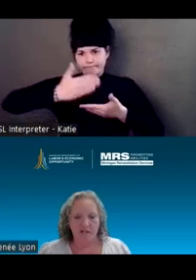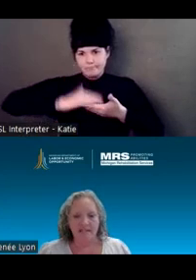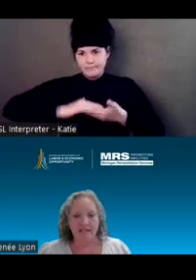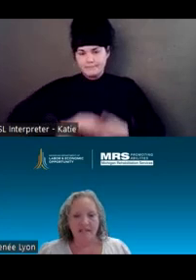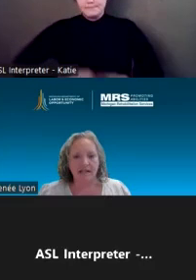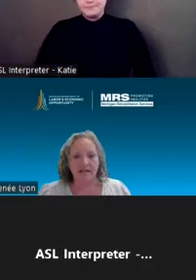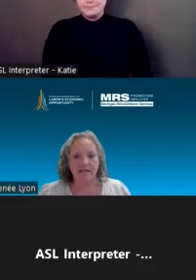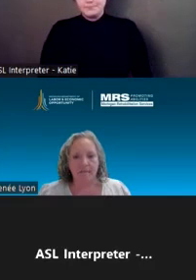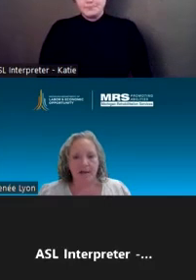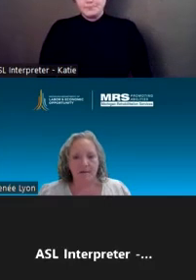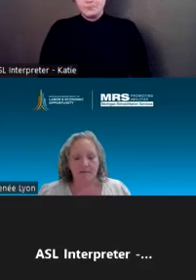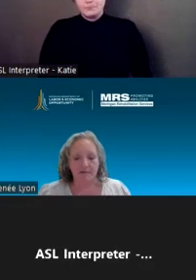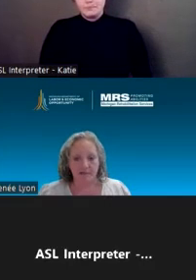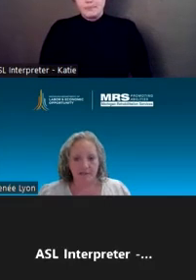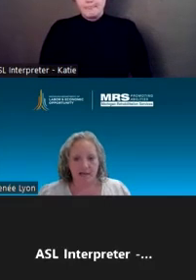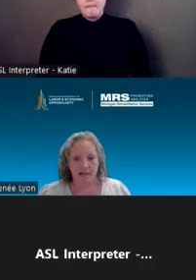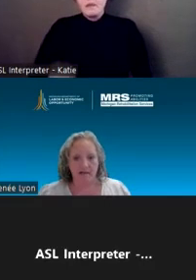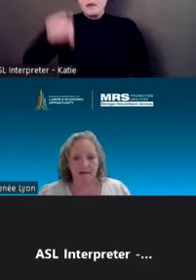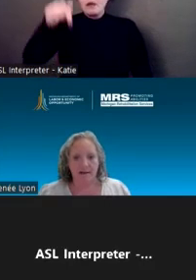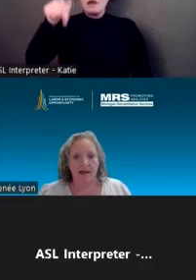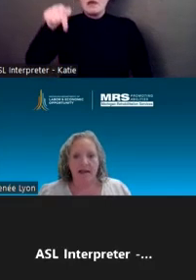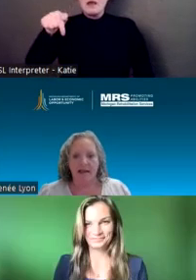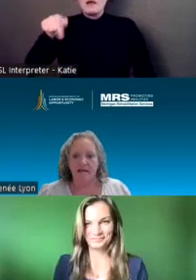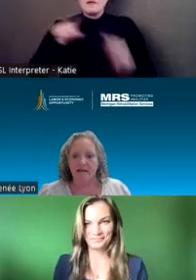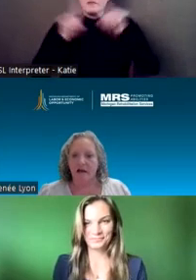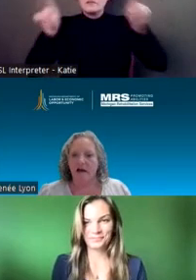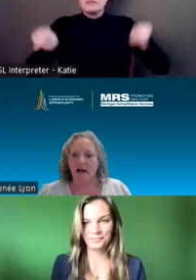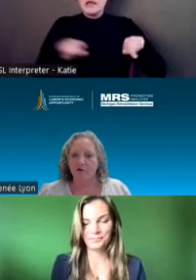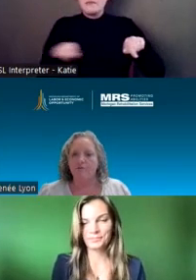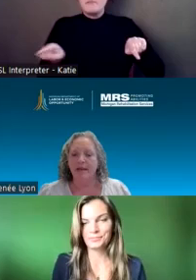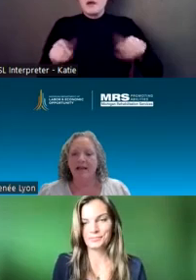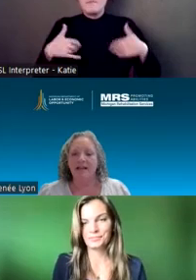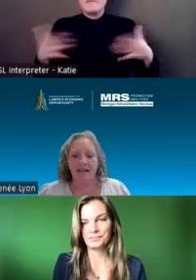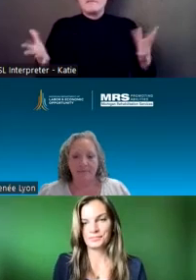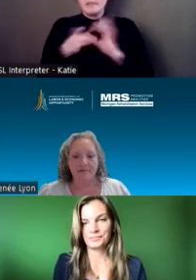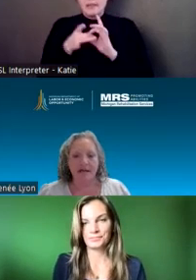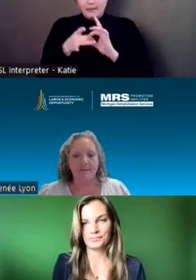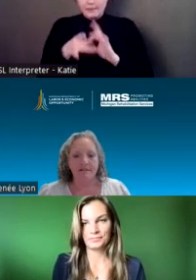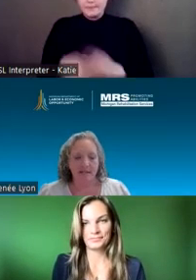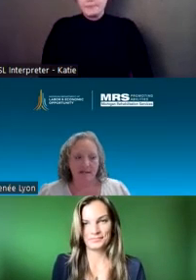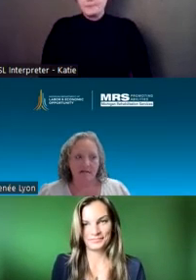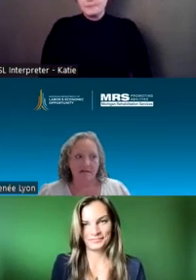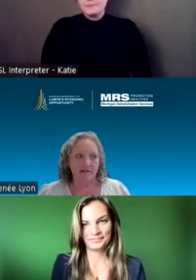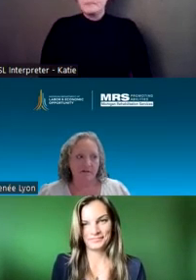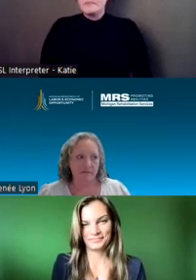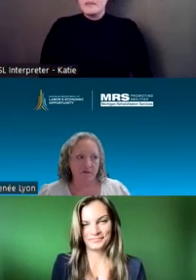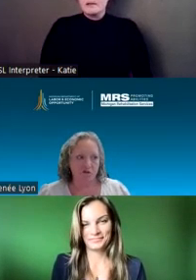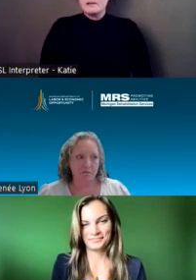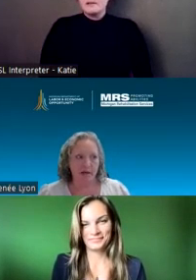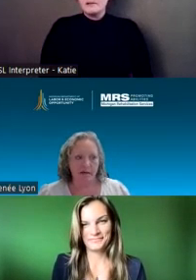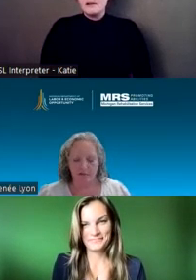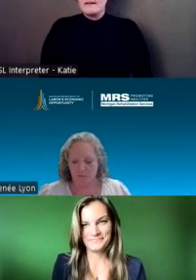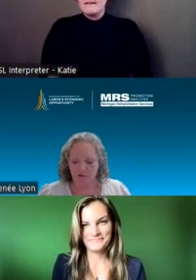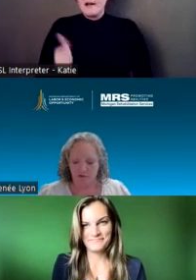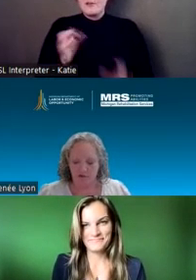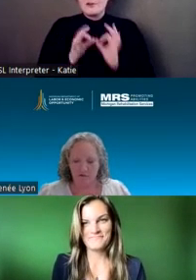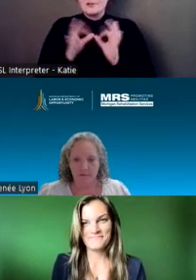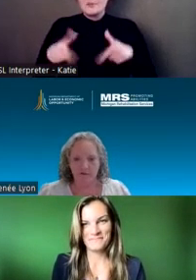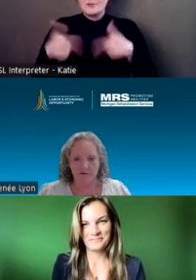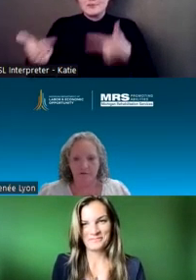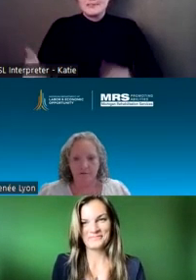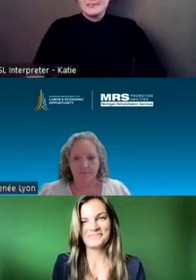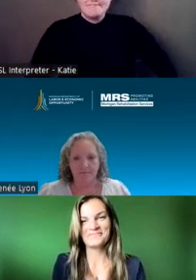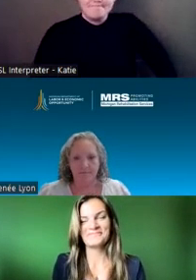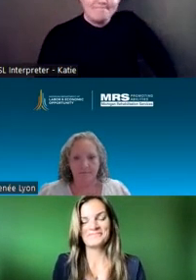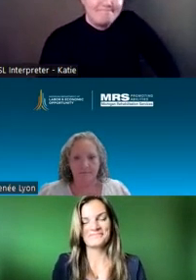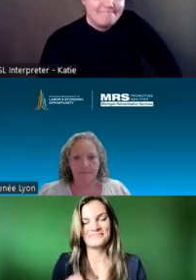There is a link at the bottom of the slide and how to make a laptop stand from a shoebox, which is also